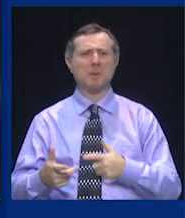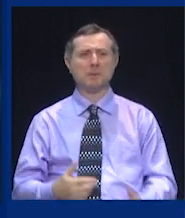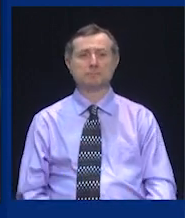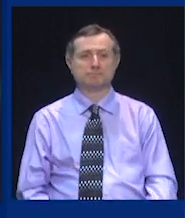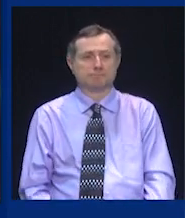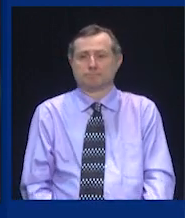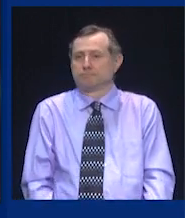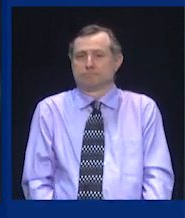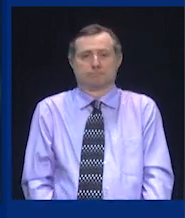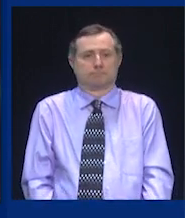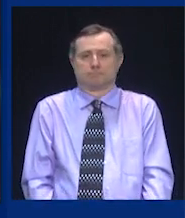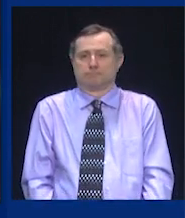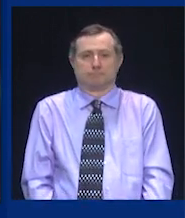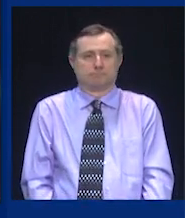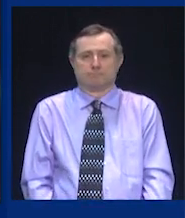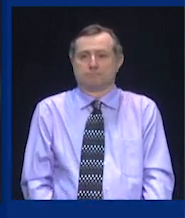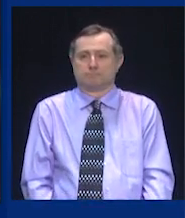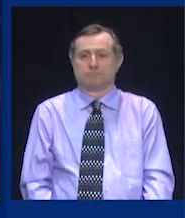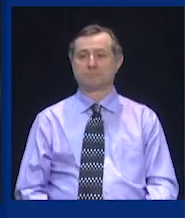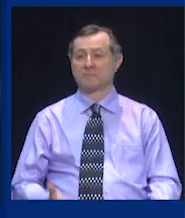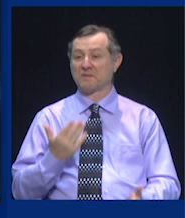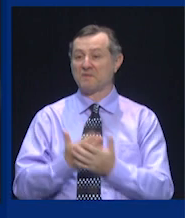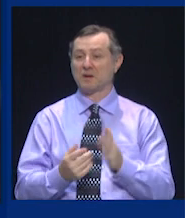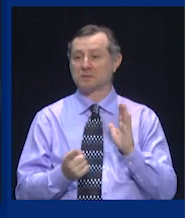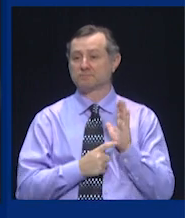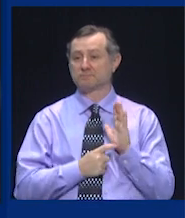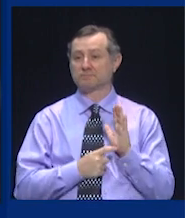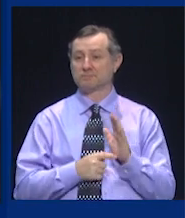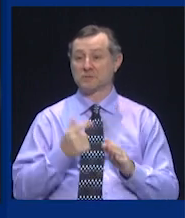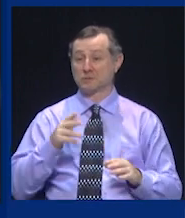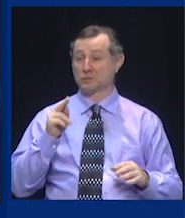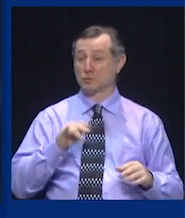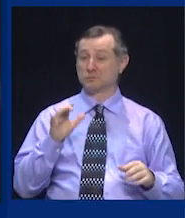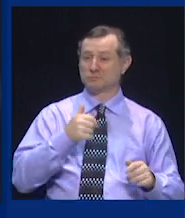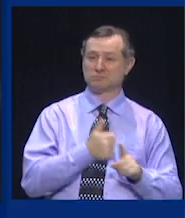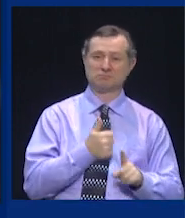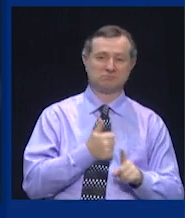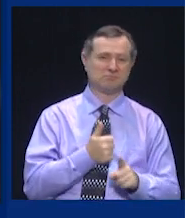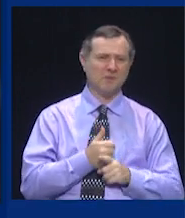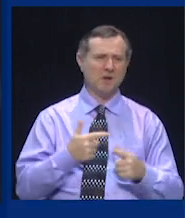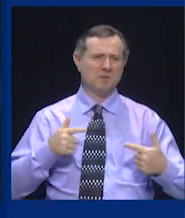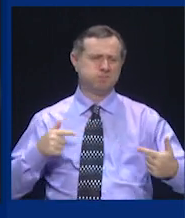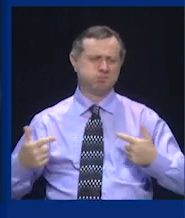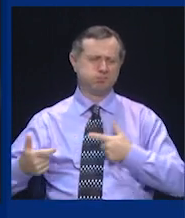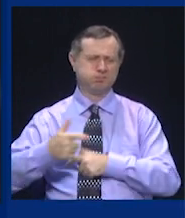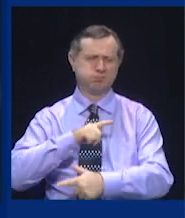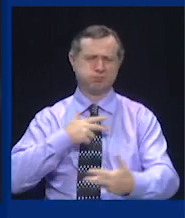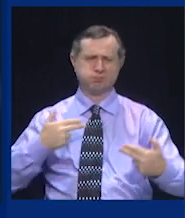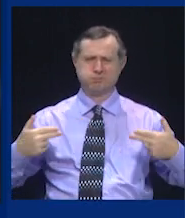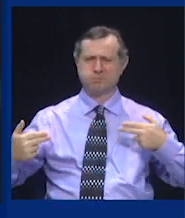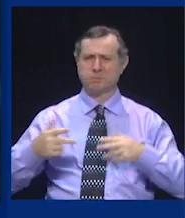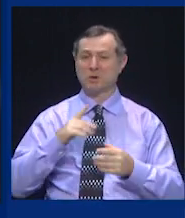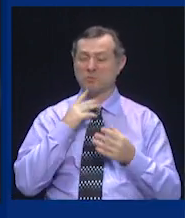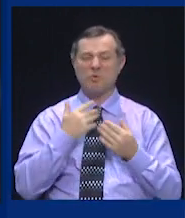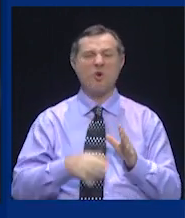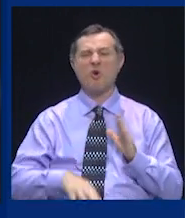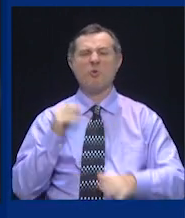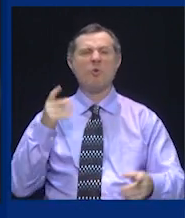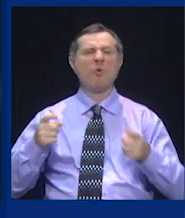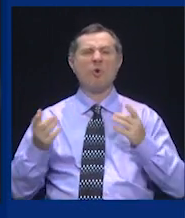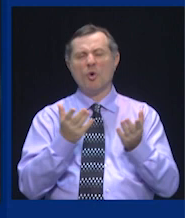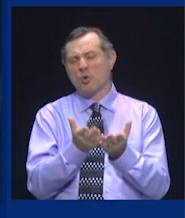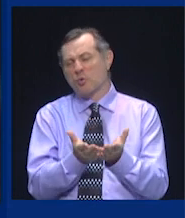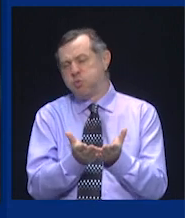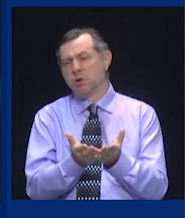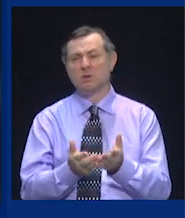a fact gun violence crime is out of control in New York City. That's a fact. That is not to be